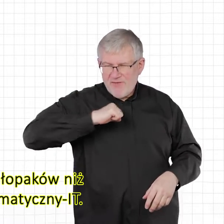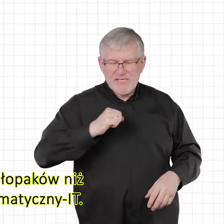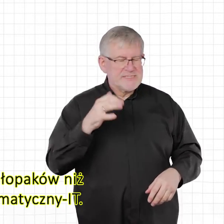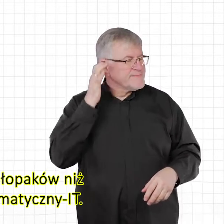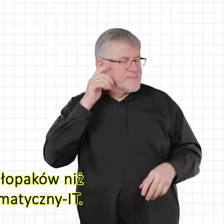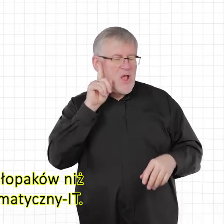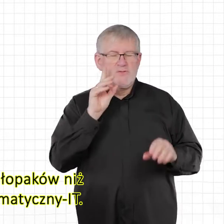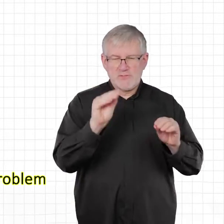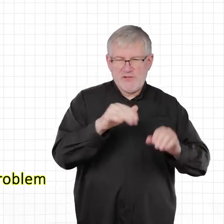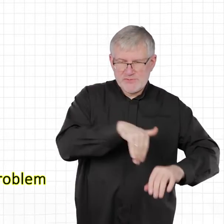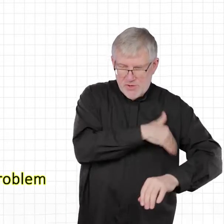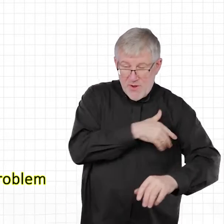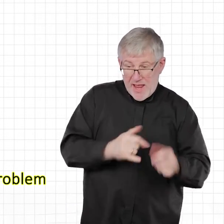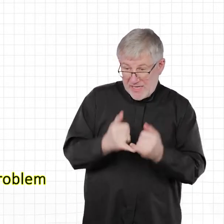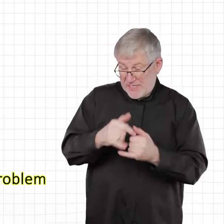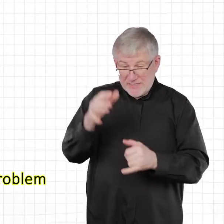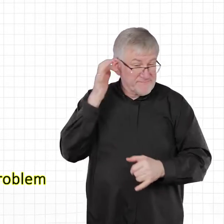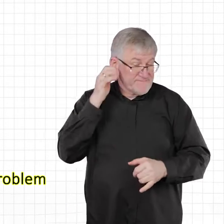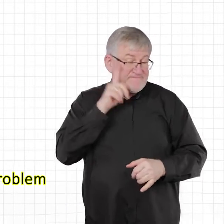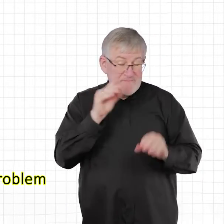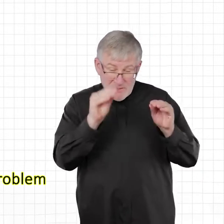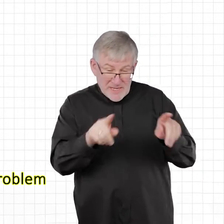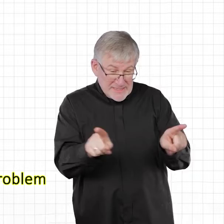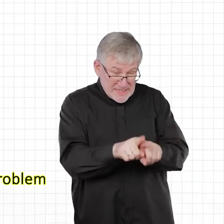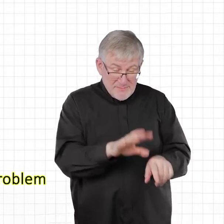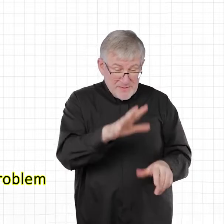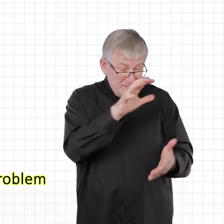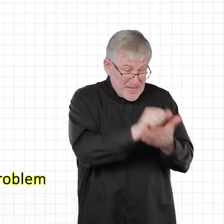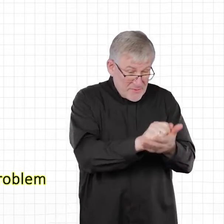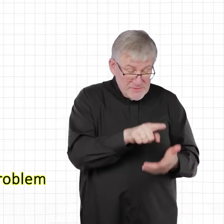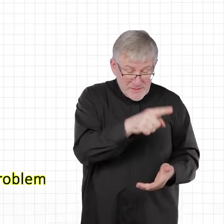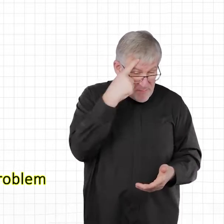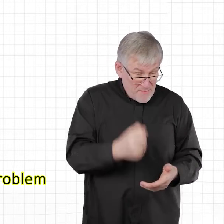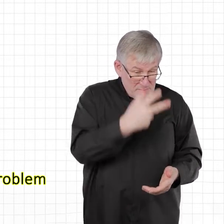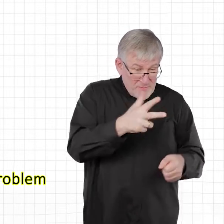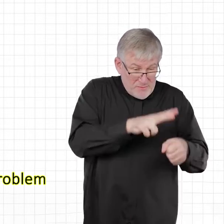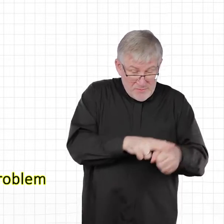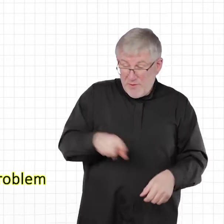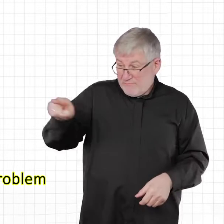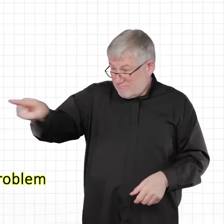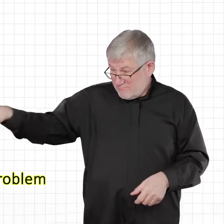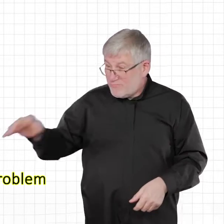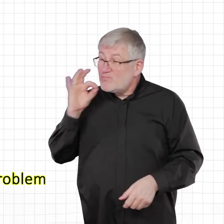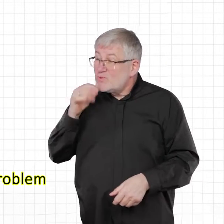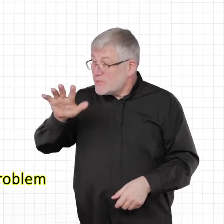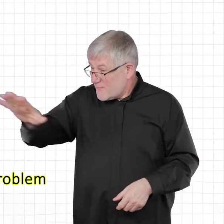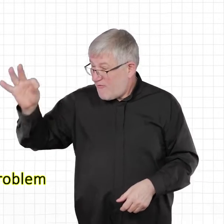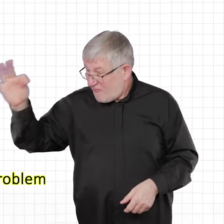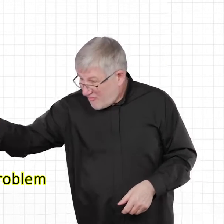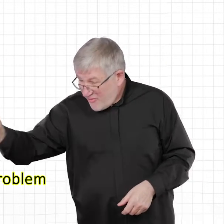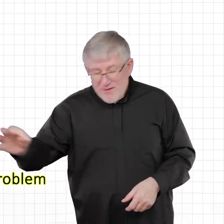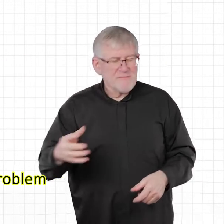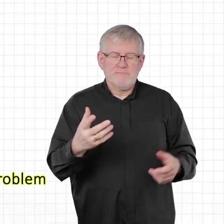I don't remember even the Polish name. And she said to us that she and